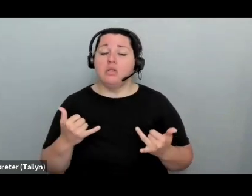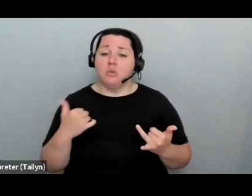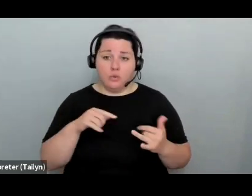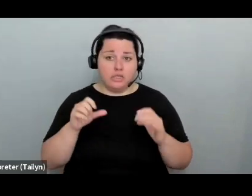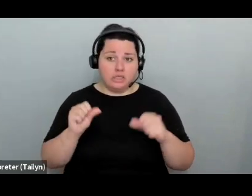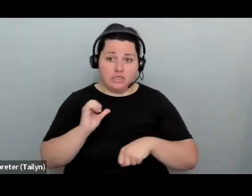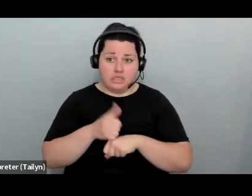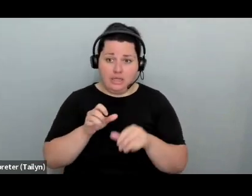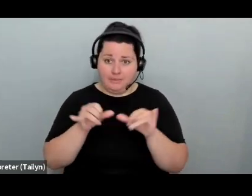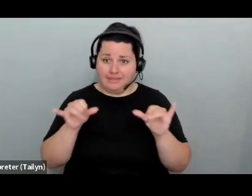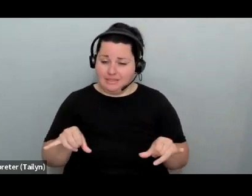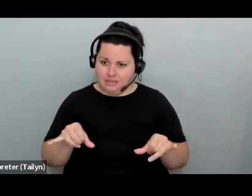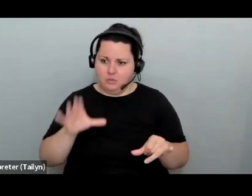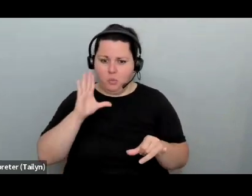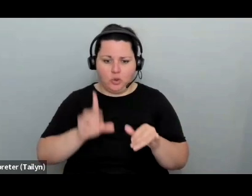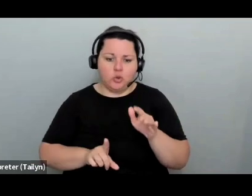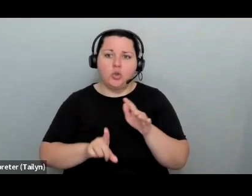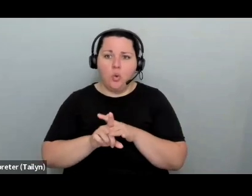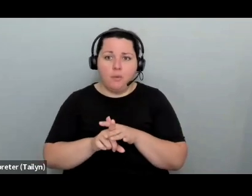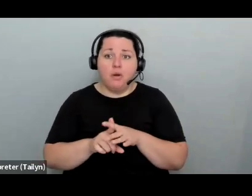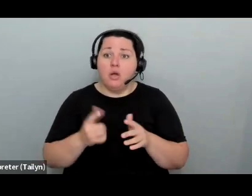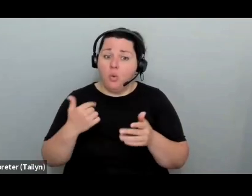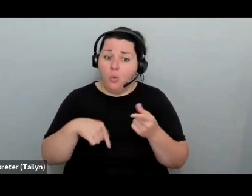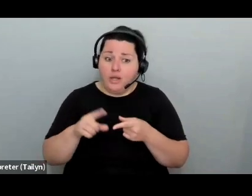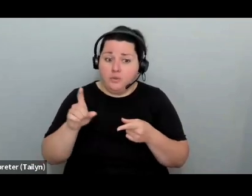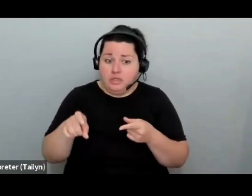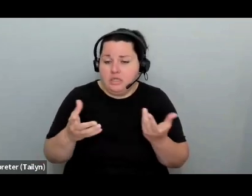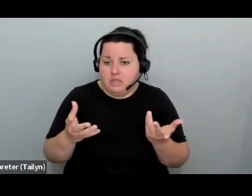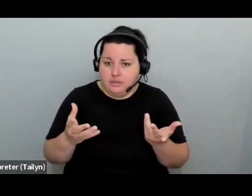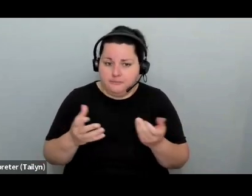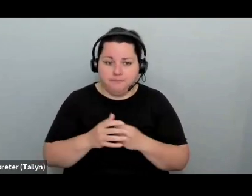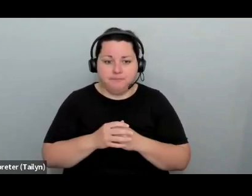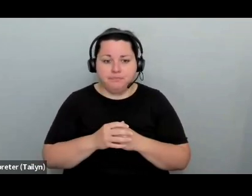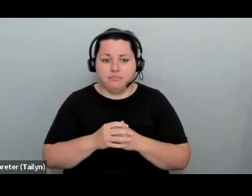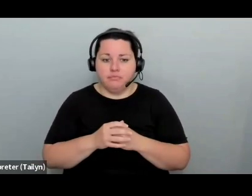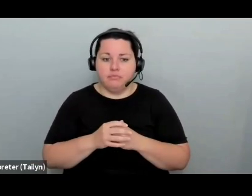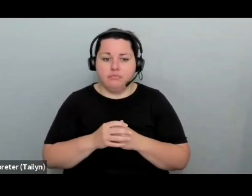create systems that show up for us when in fact we need them in a timely manner.